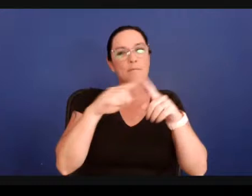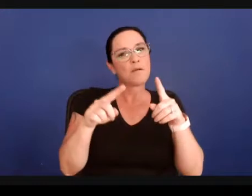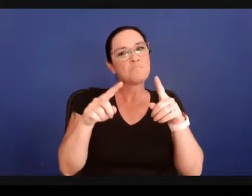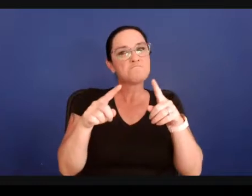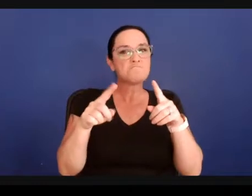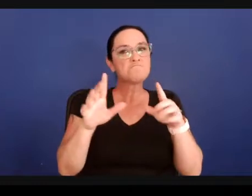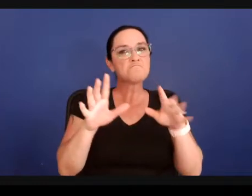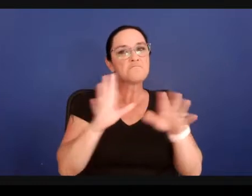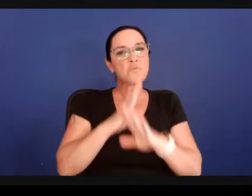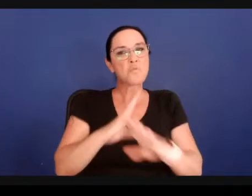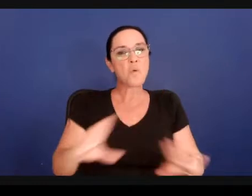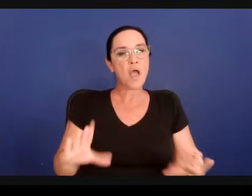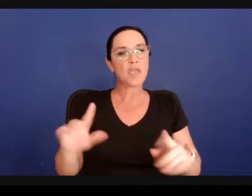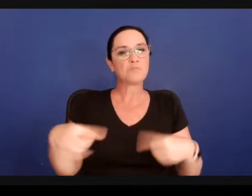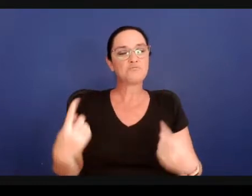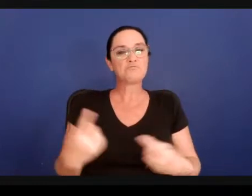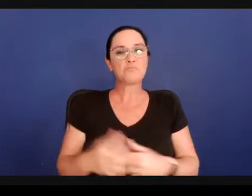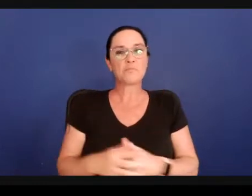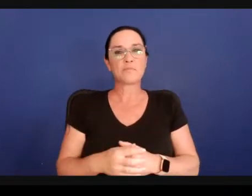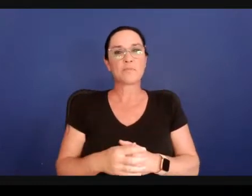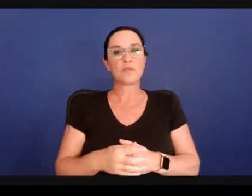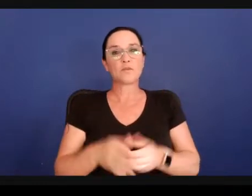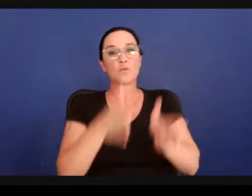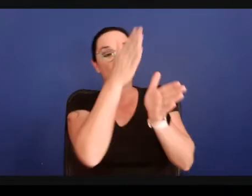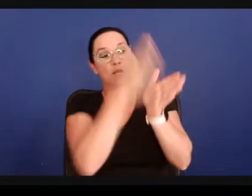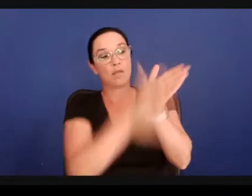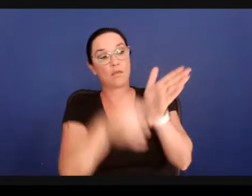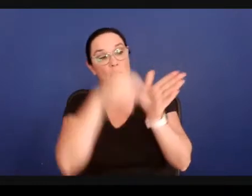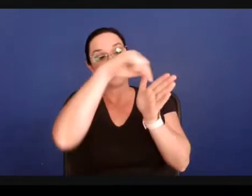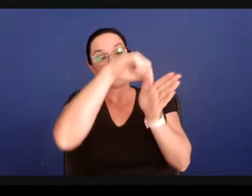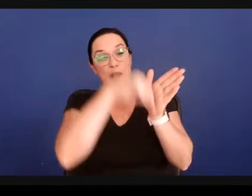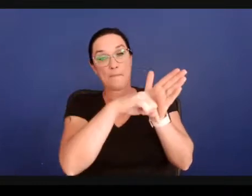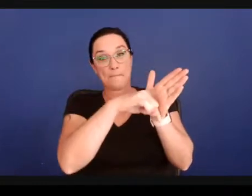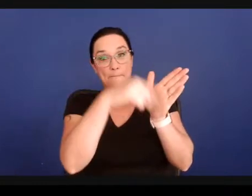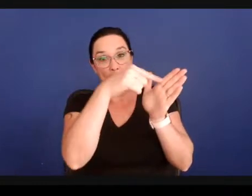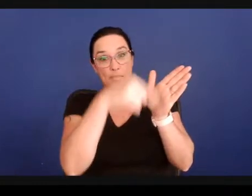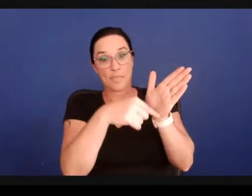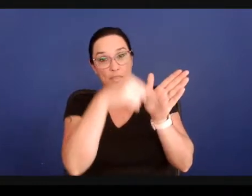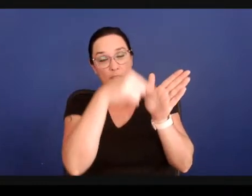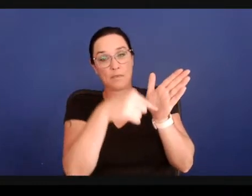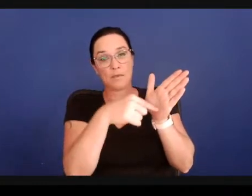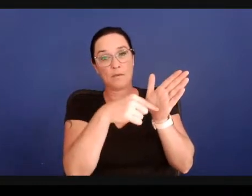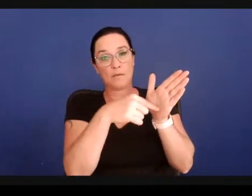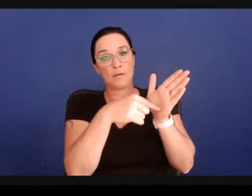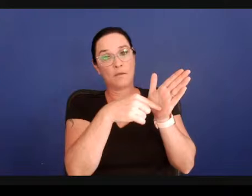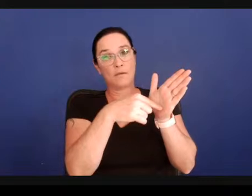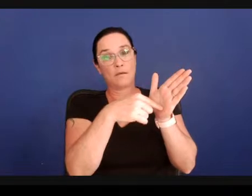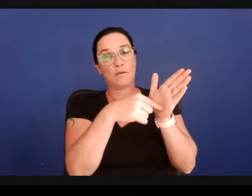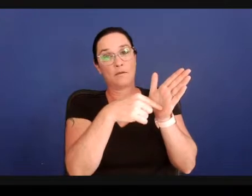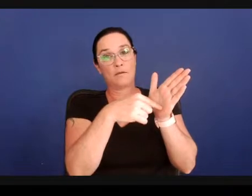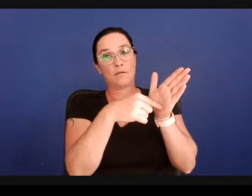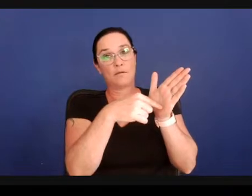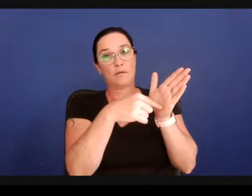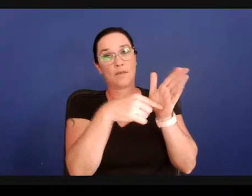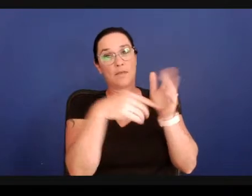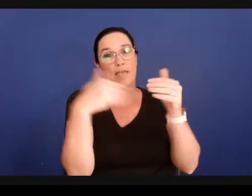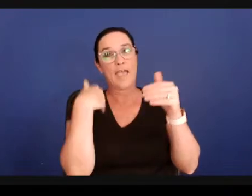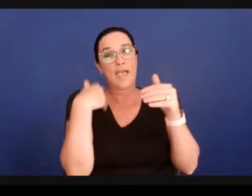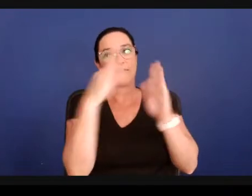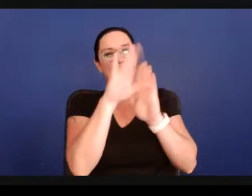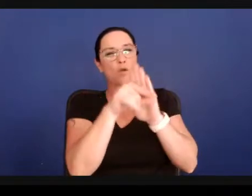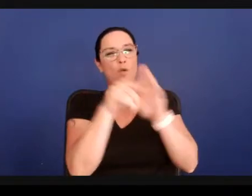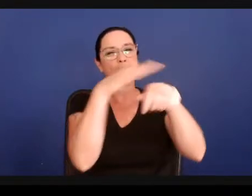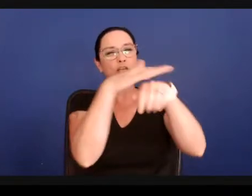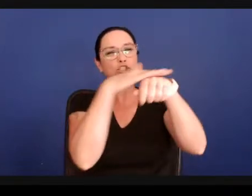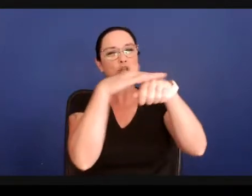I can look at the time depth plot for Mauna Loa. Here's depth, here's time. Here's the background shallow activity. The volcano is still filling